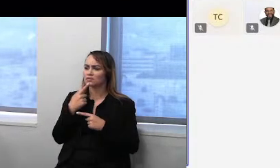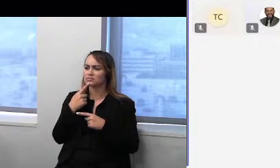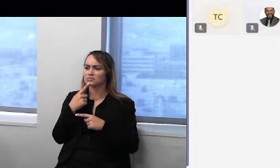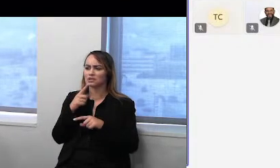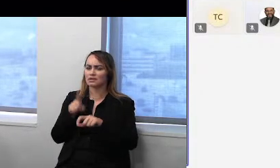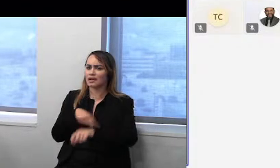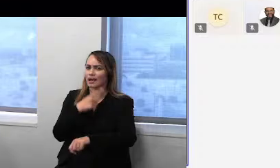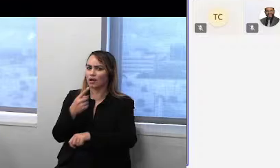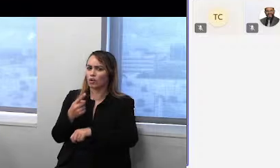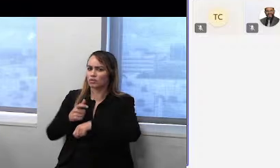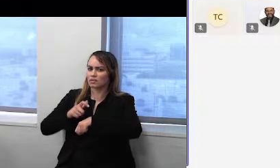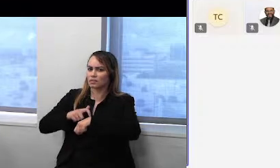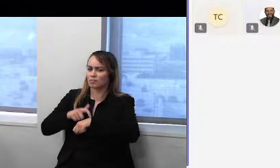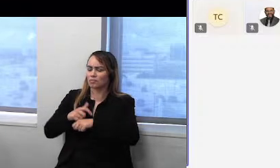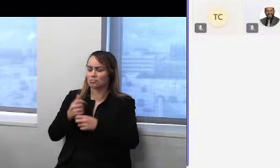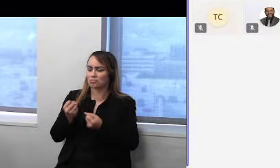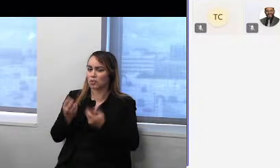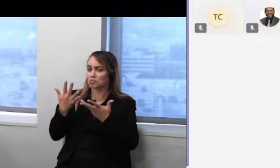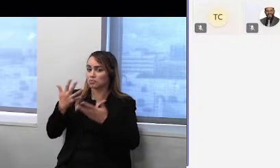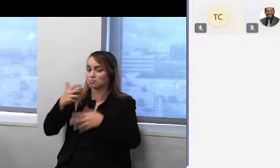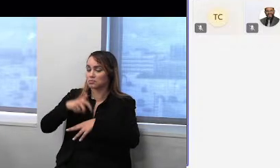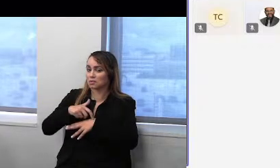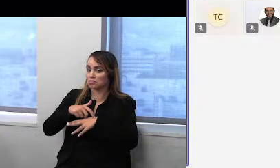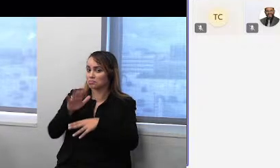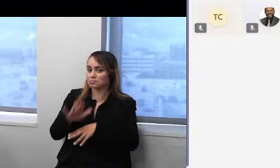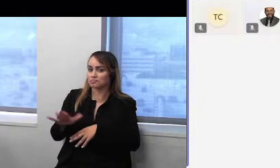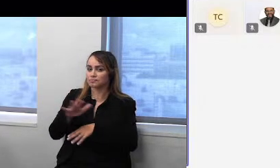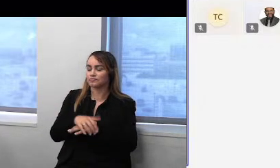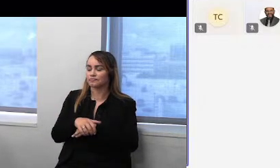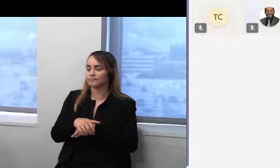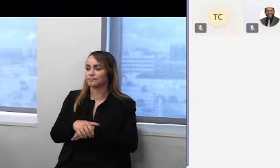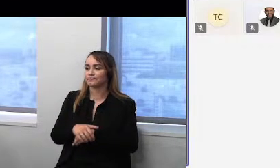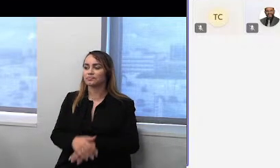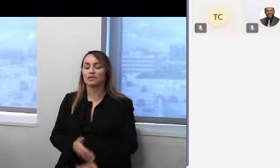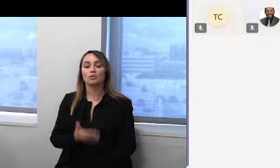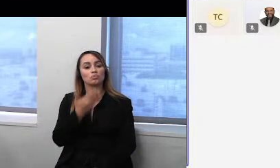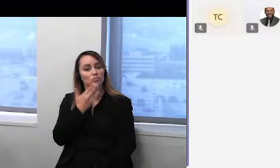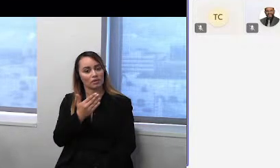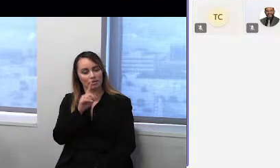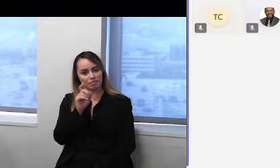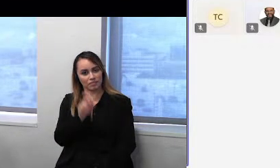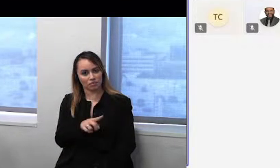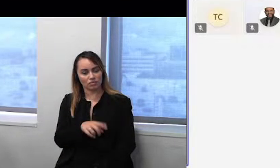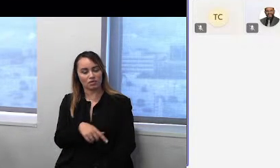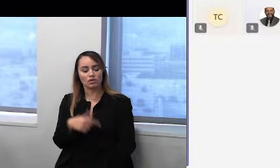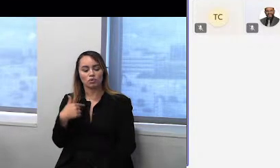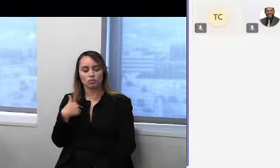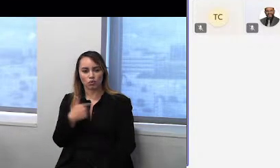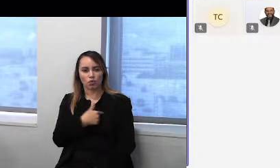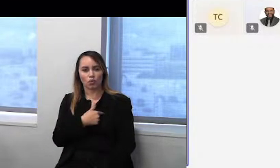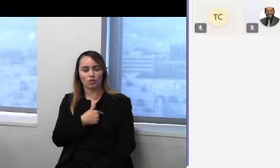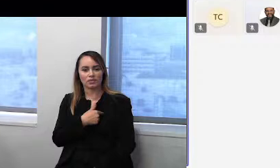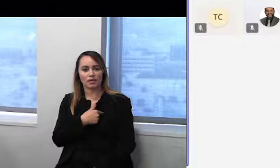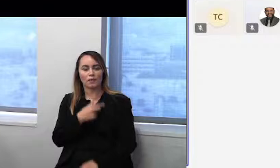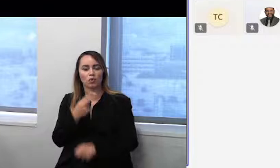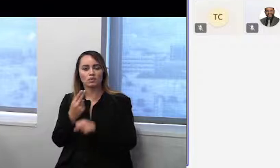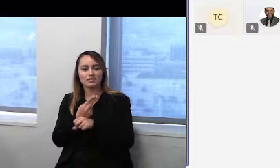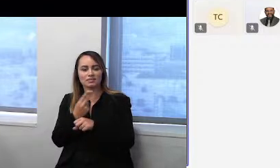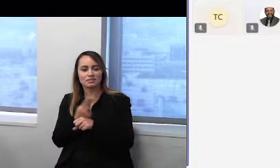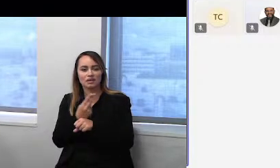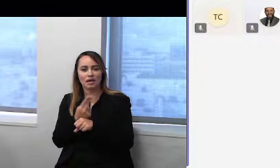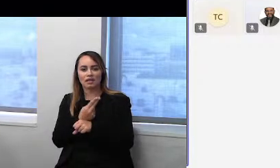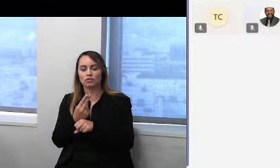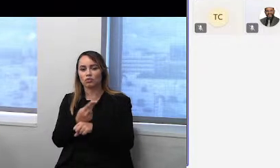model? Great questions. So we're using there are two time frames that